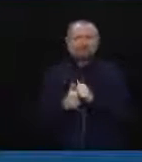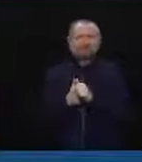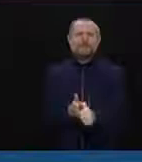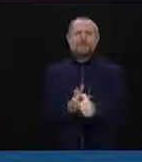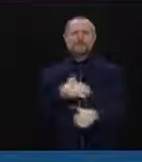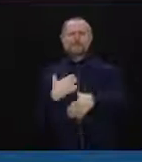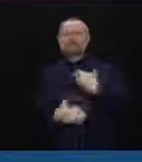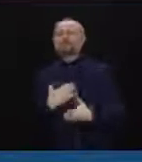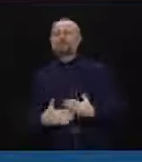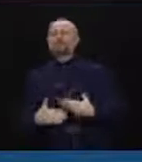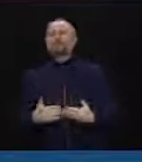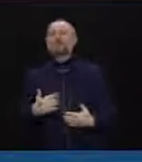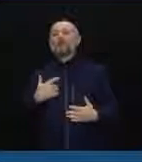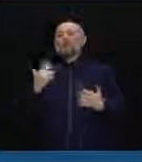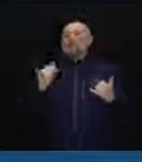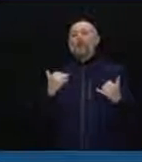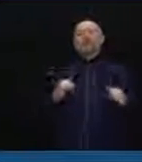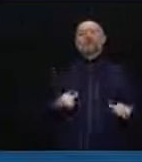we have